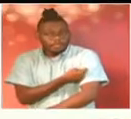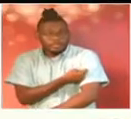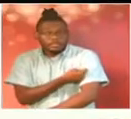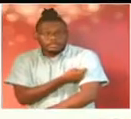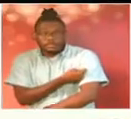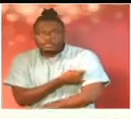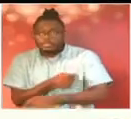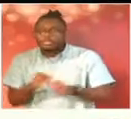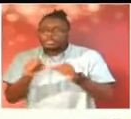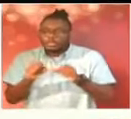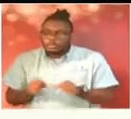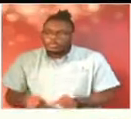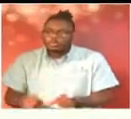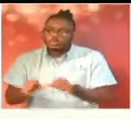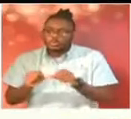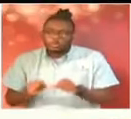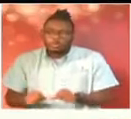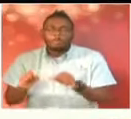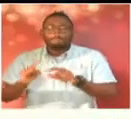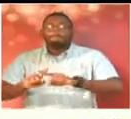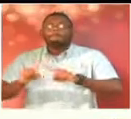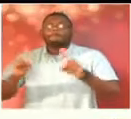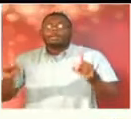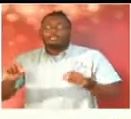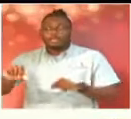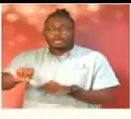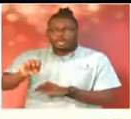vaccinated, the other things that we